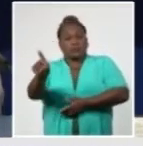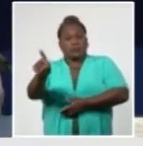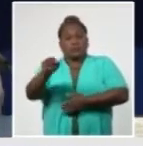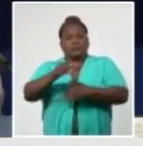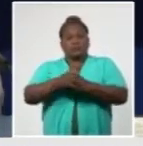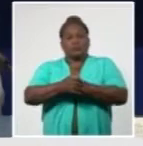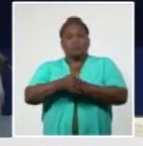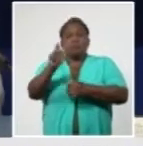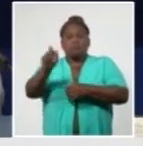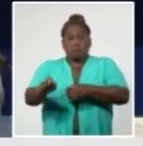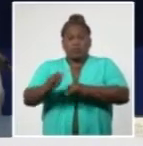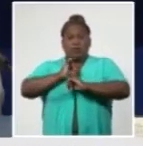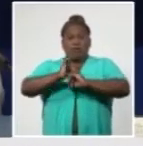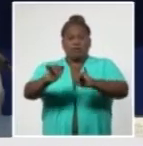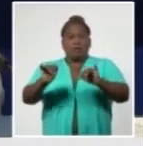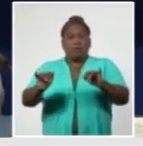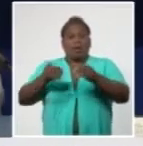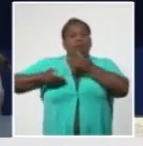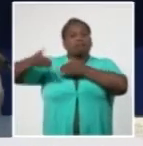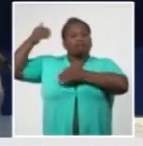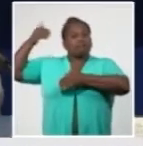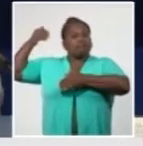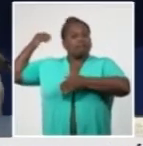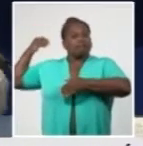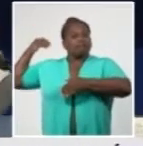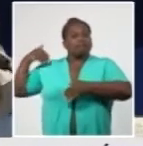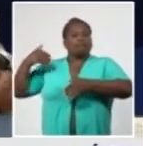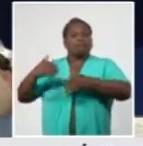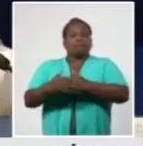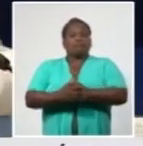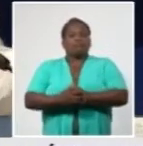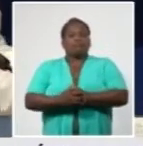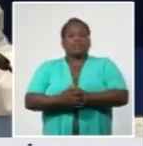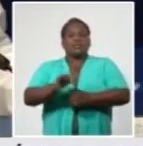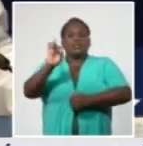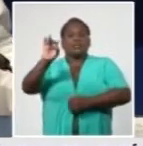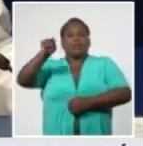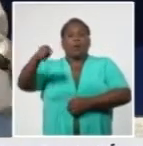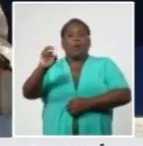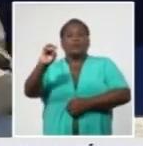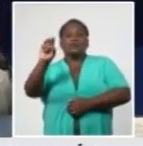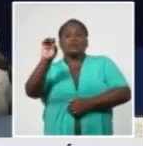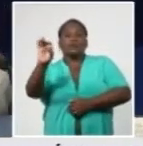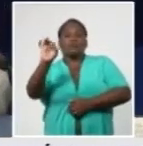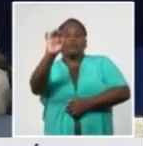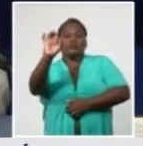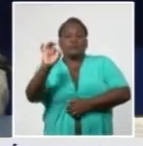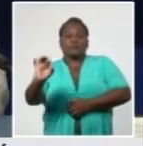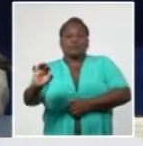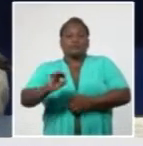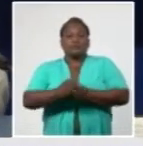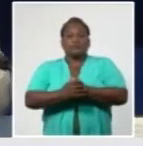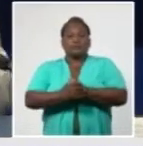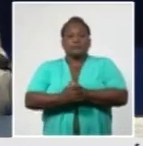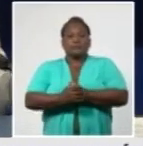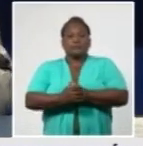source of infection, and the number of people who have acquired the disease abroad does not change either, 161 people,